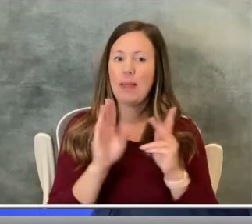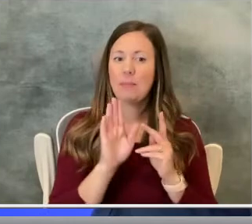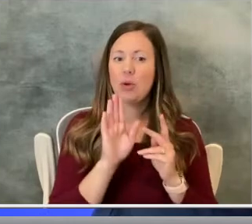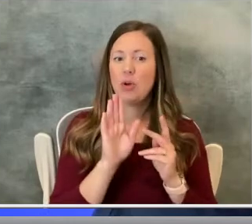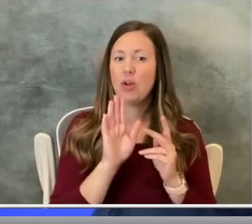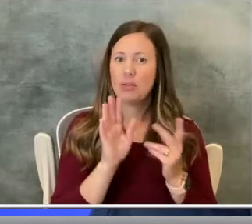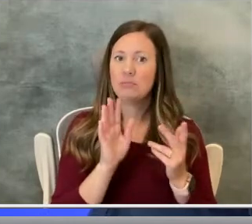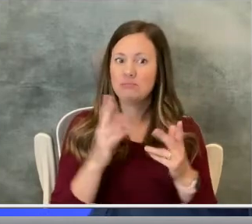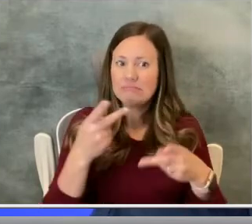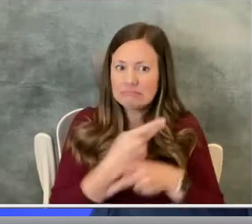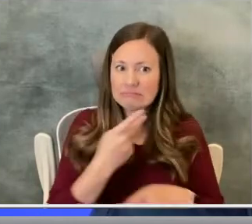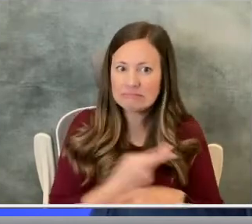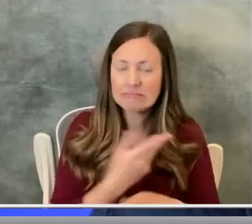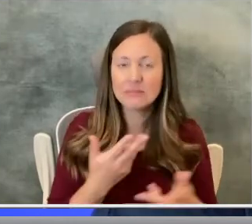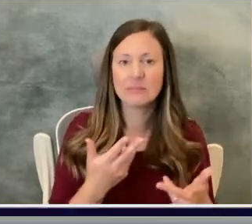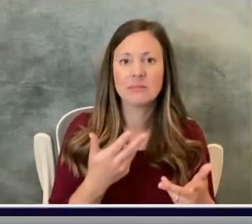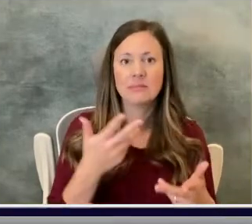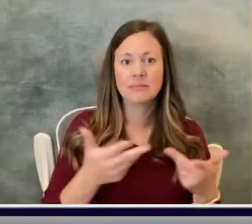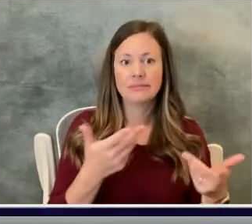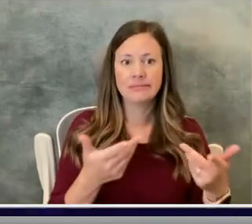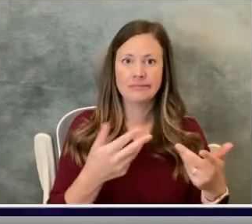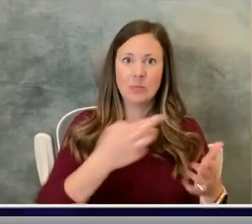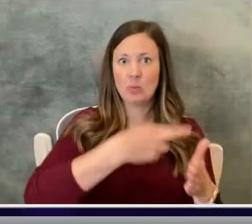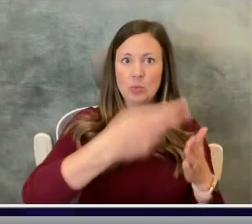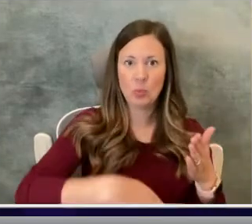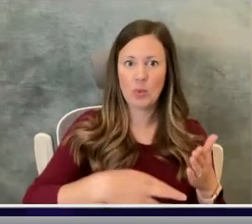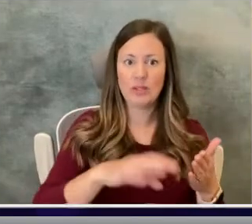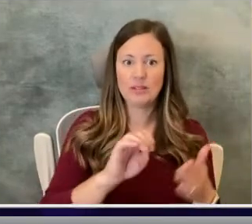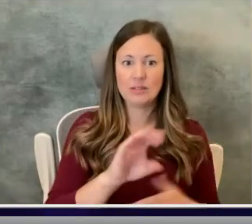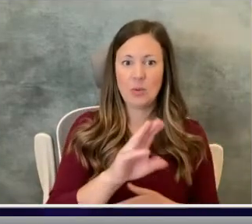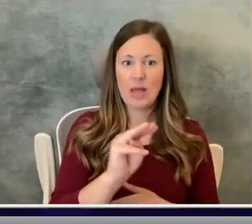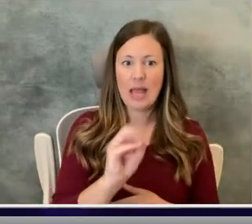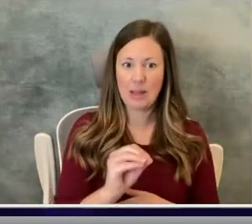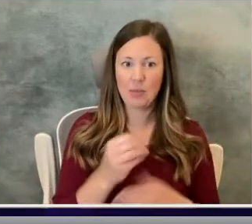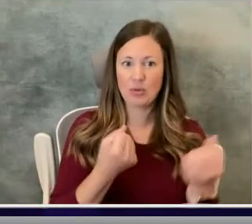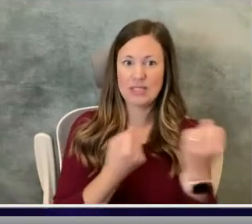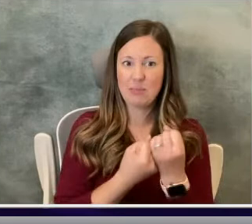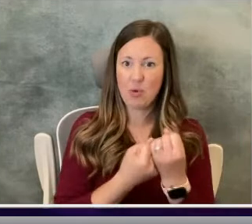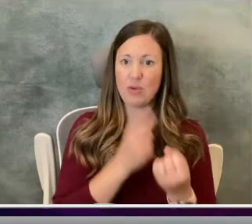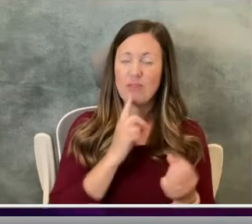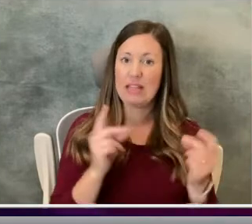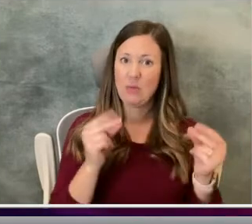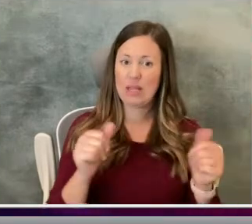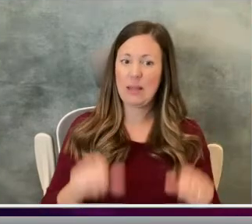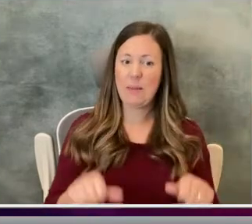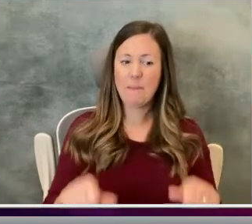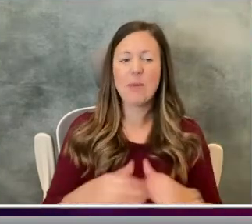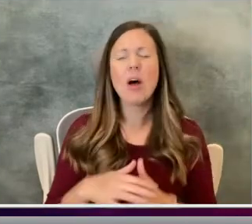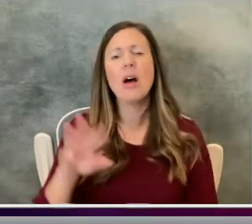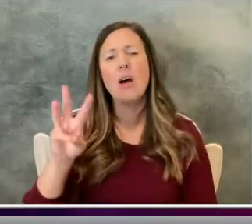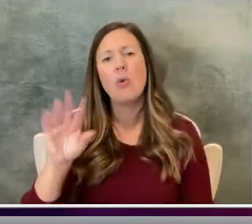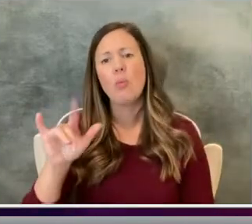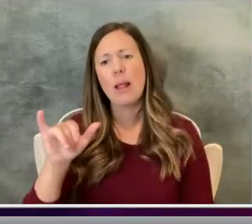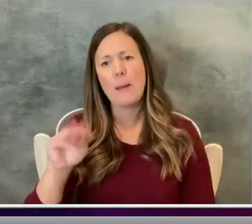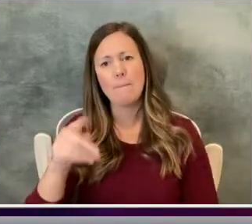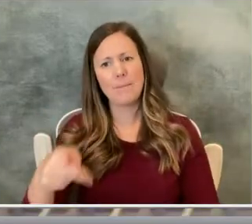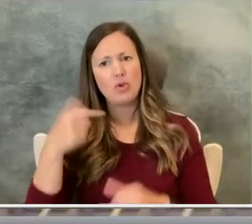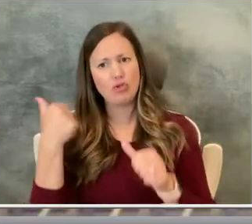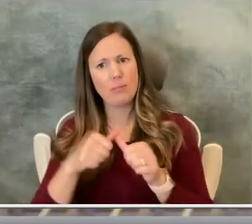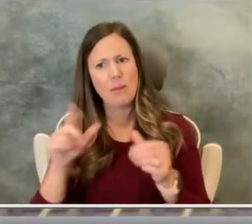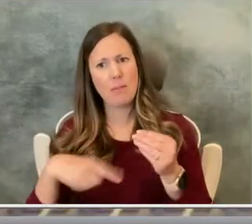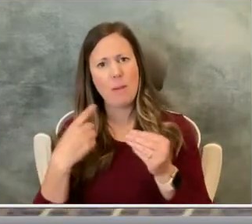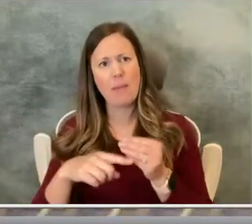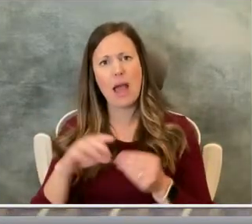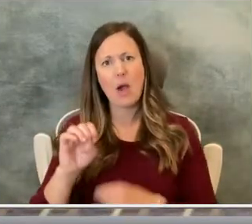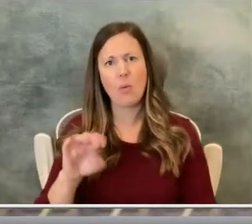for the heart as quick as possible. William, what do you remember about being placed on ECMO and what it felt like?